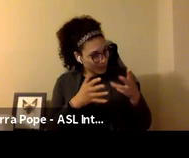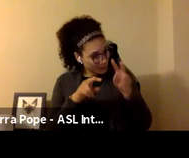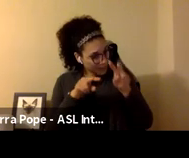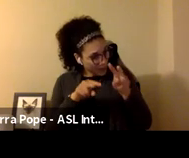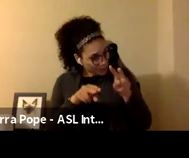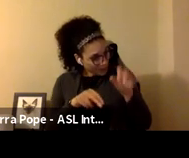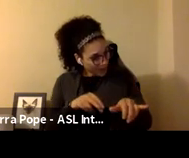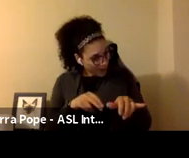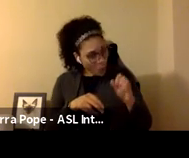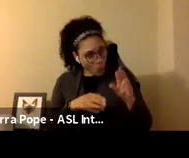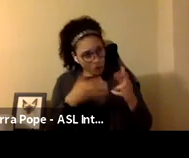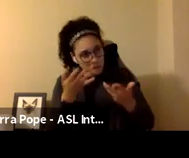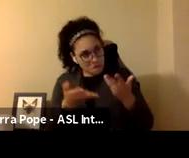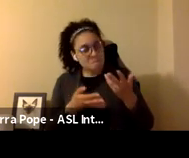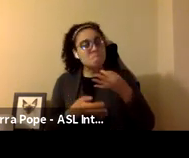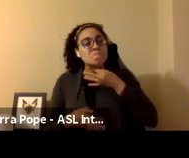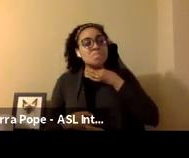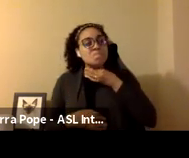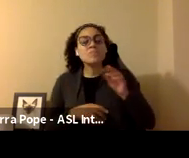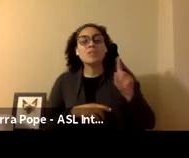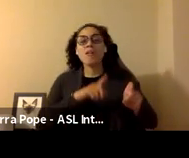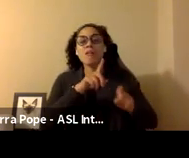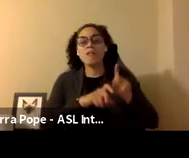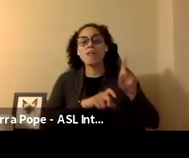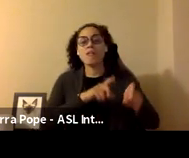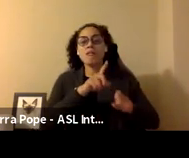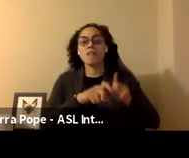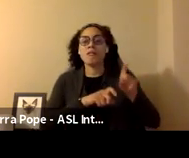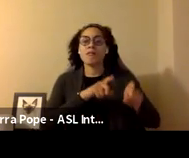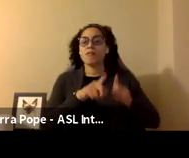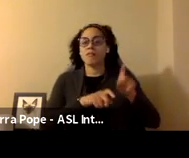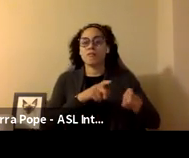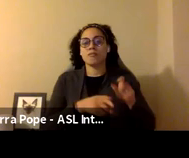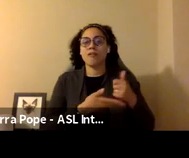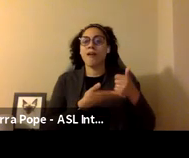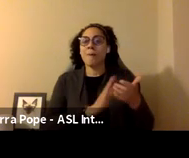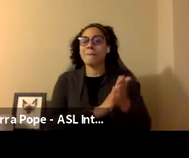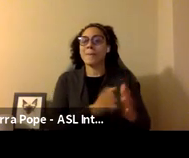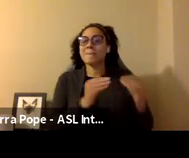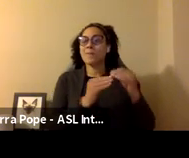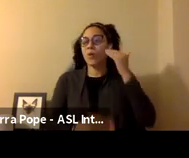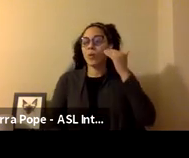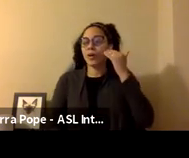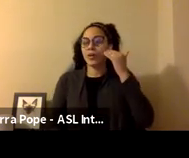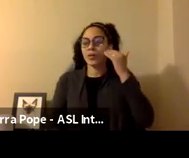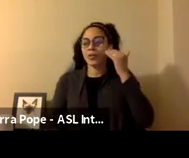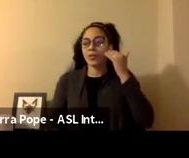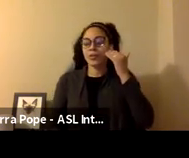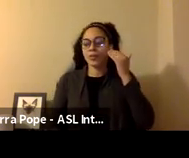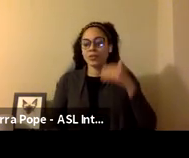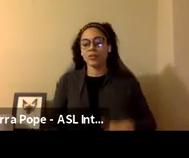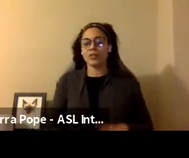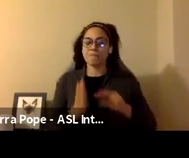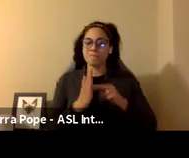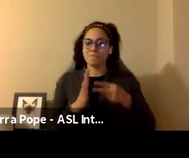types of things. You're just trying to get them to start bringing awareness to this stuff rather than you having to say, you